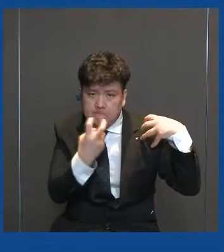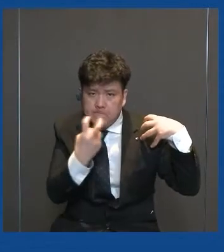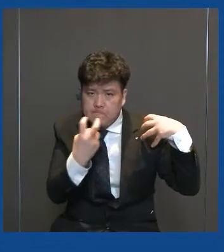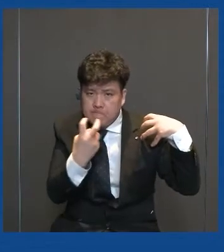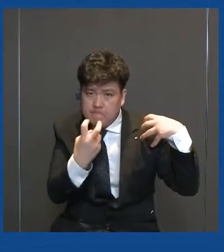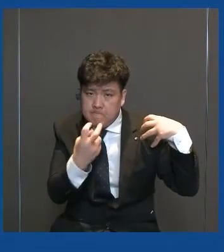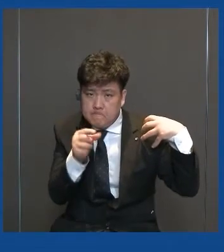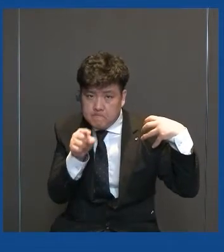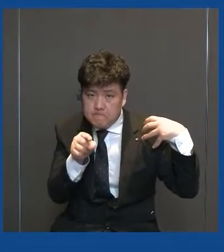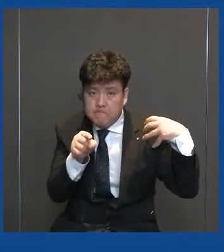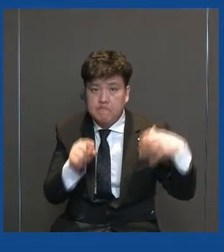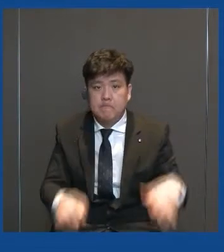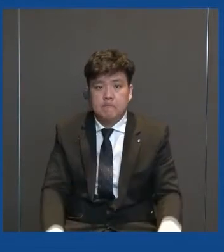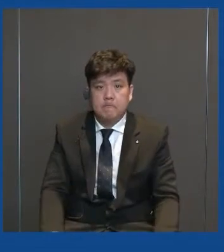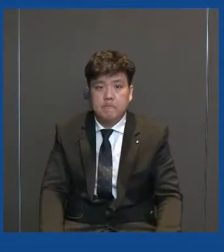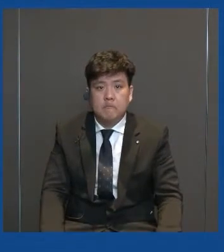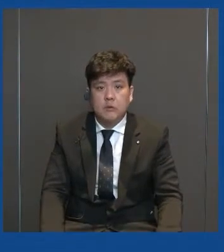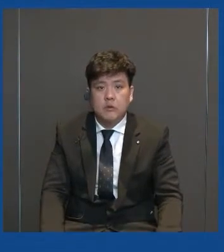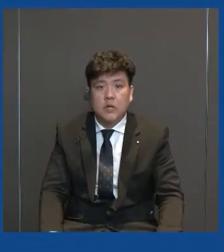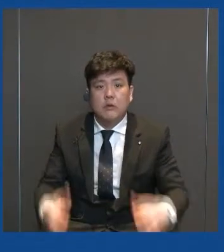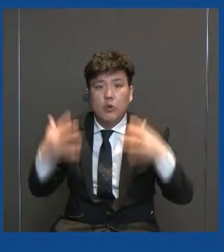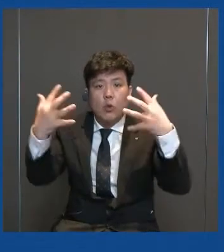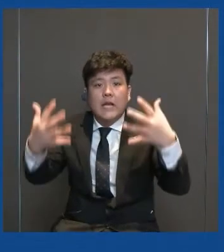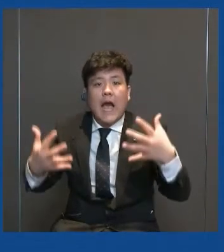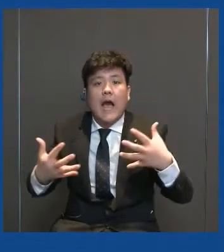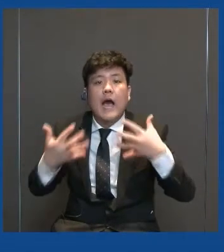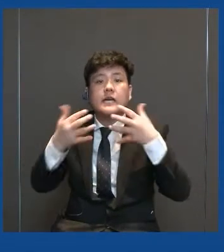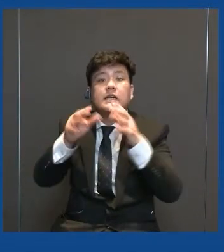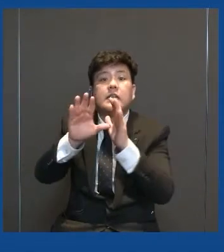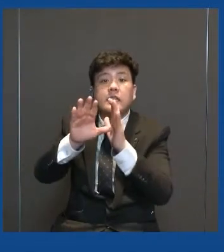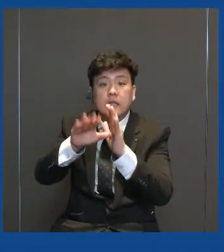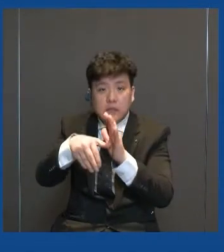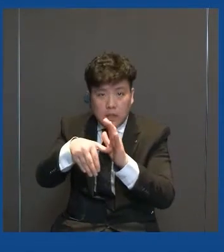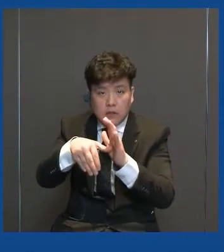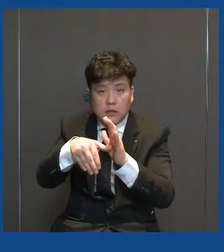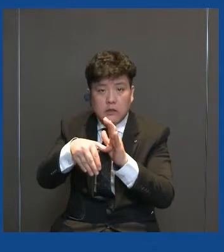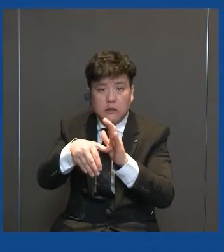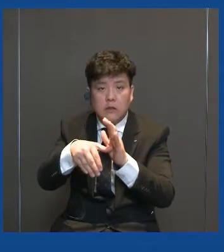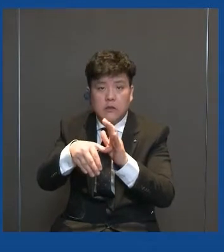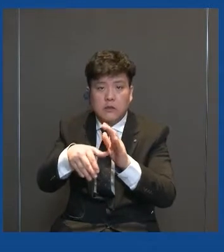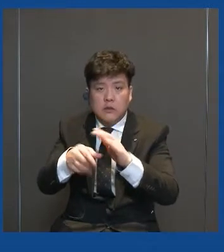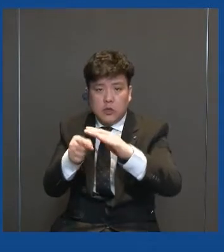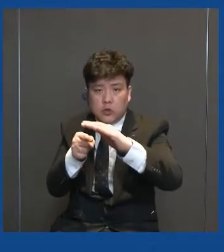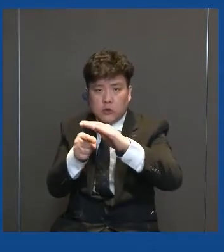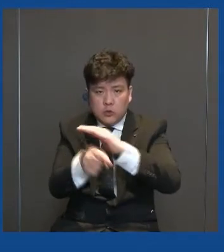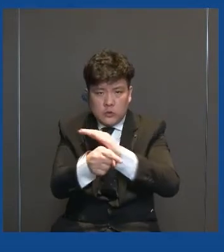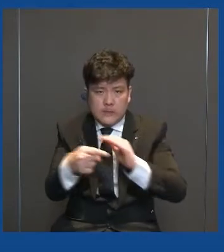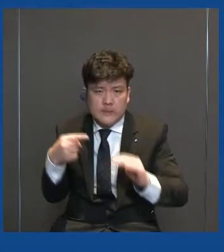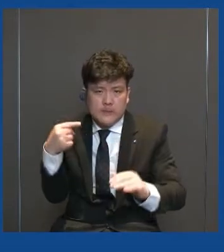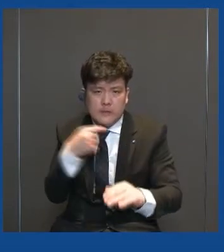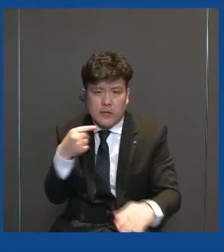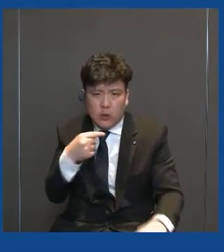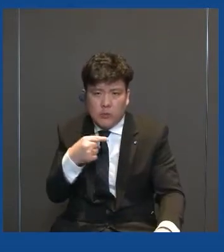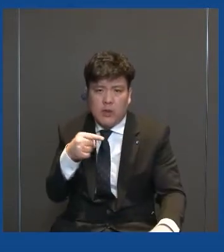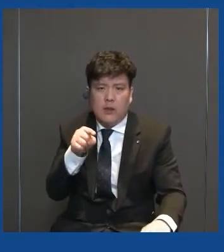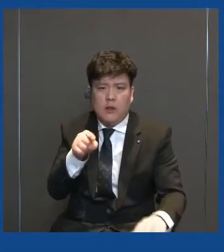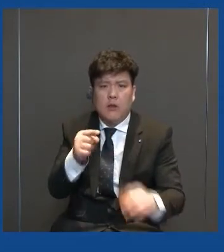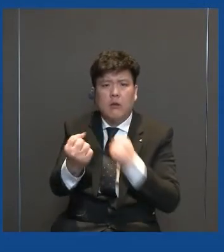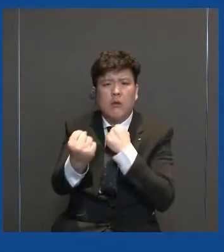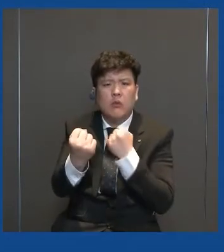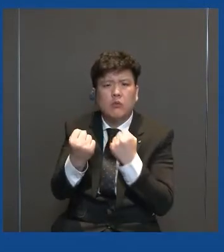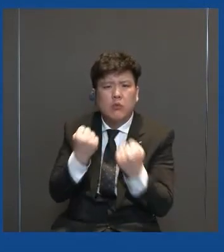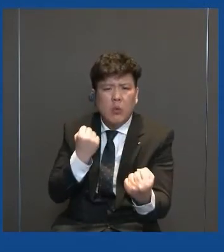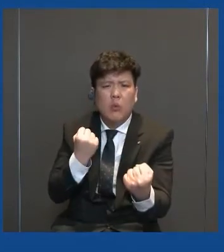autumn. We did have the second wave, which resulted in the most of our hospitalizations